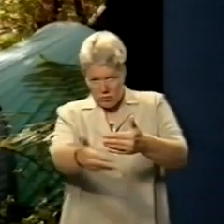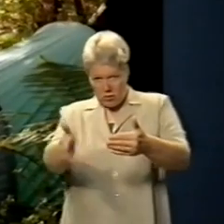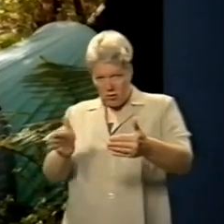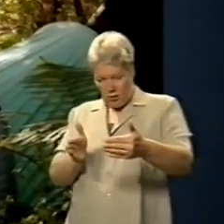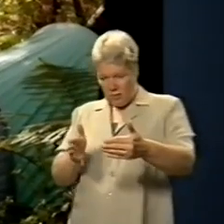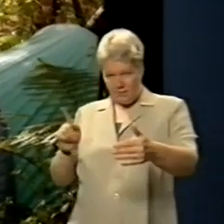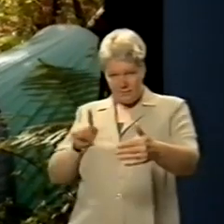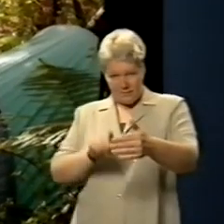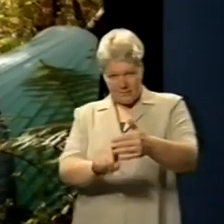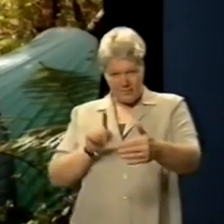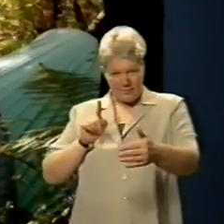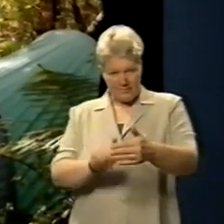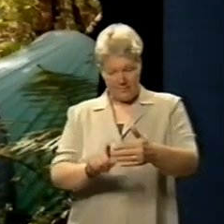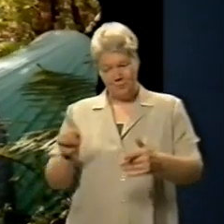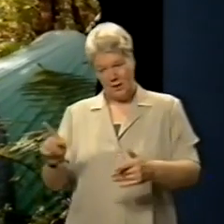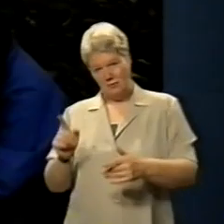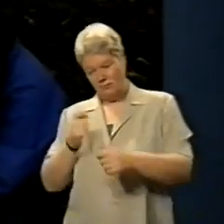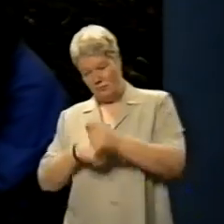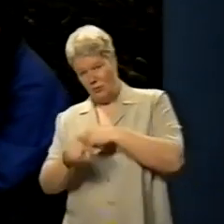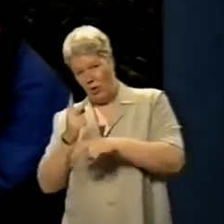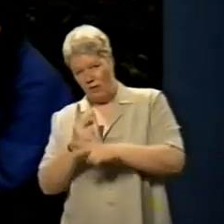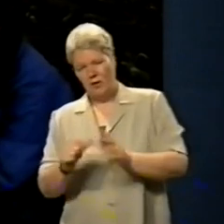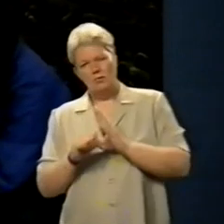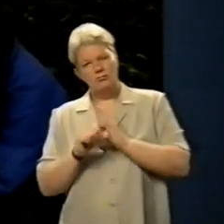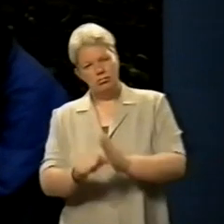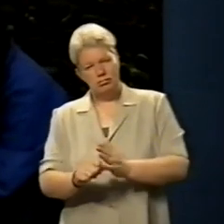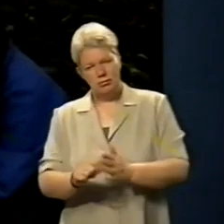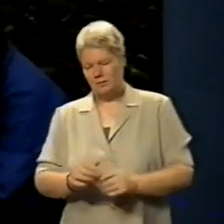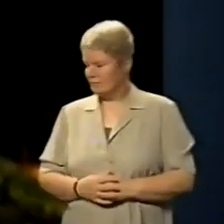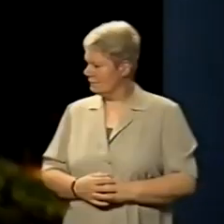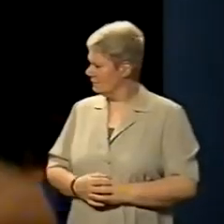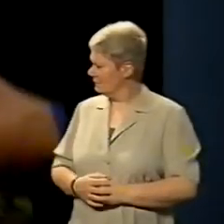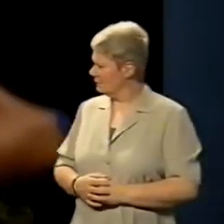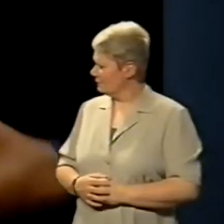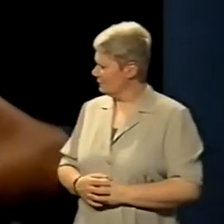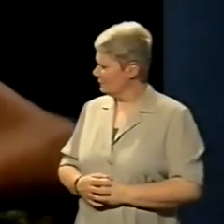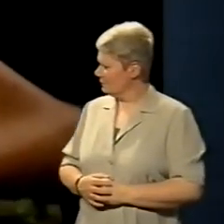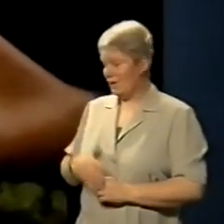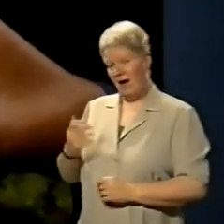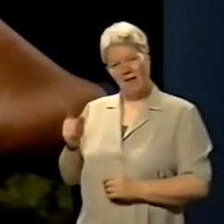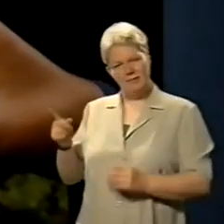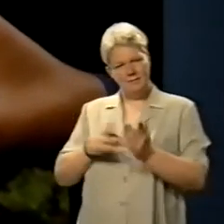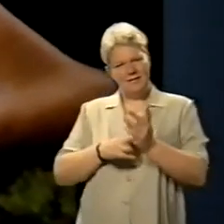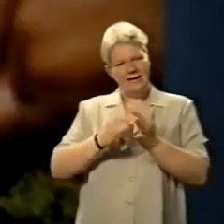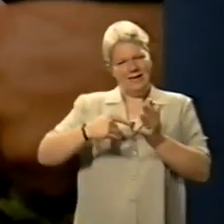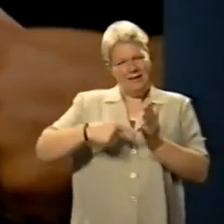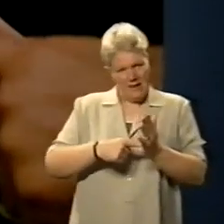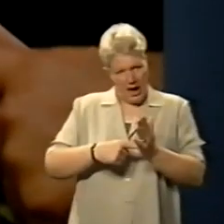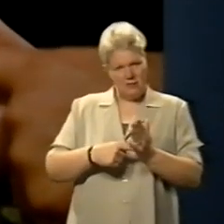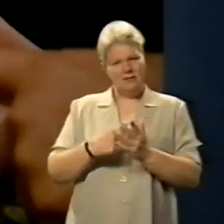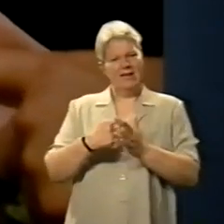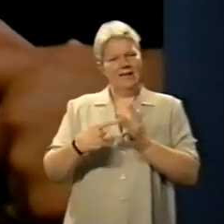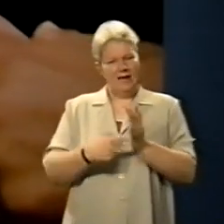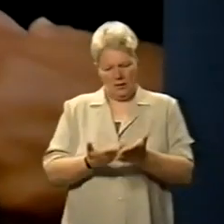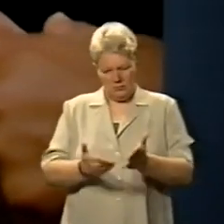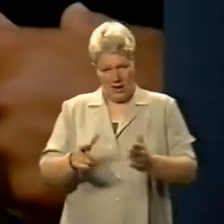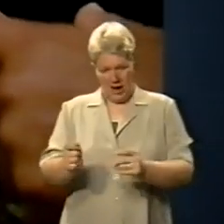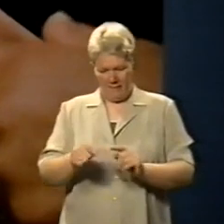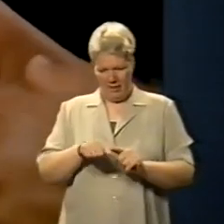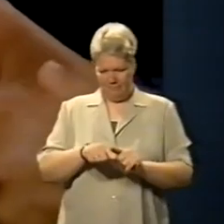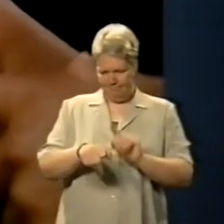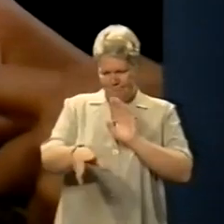after them is like a military operation. To help them, they've come up with a nest kit. What you've got is an infrared spy camera and some infrared